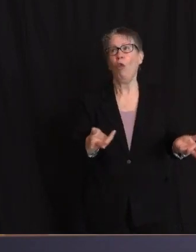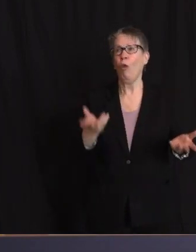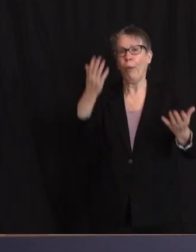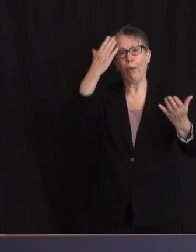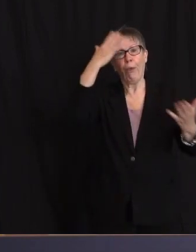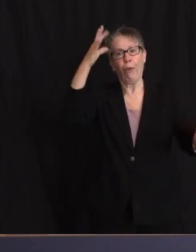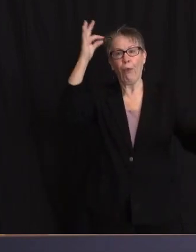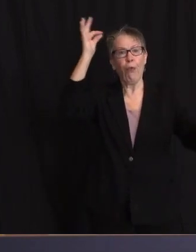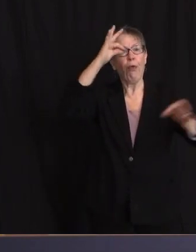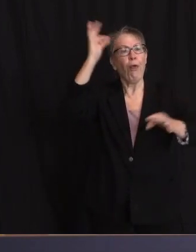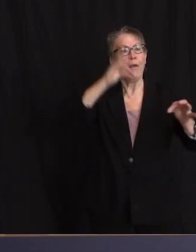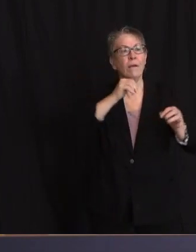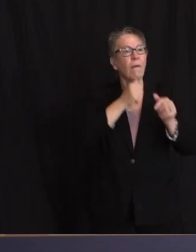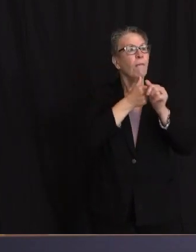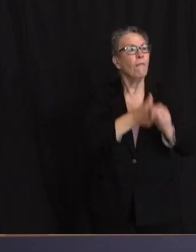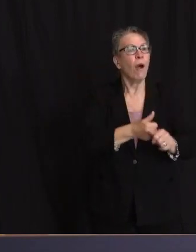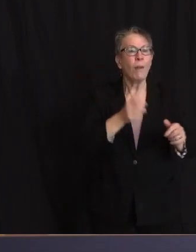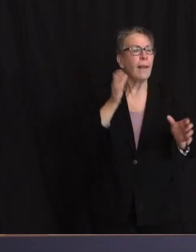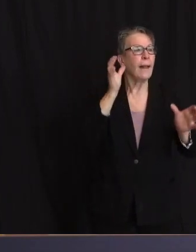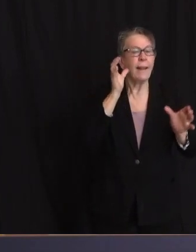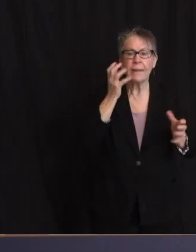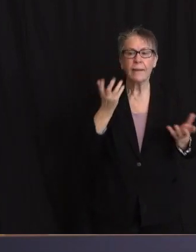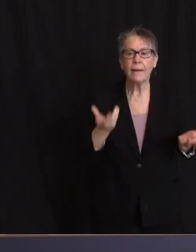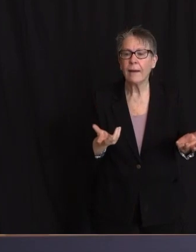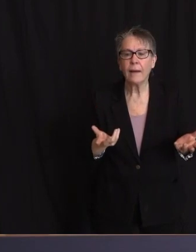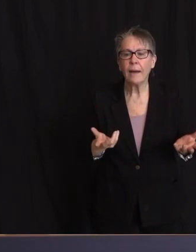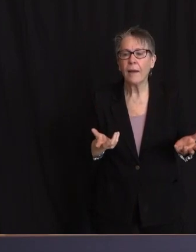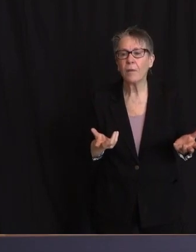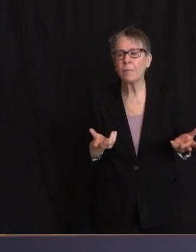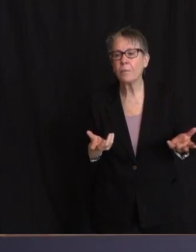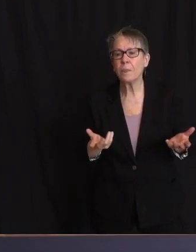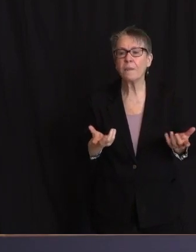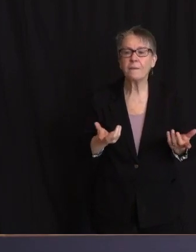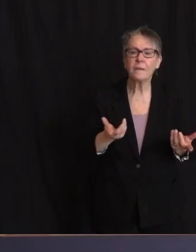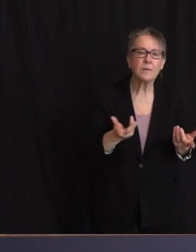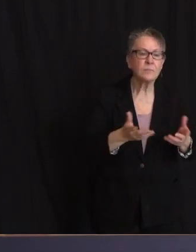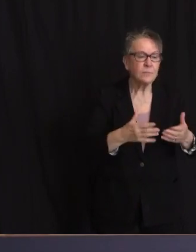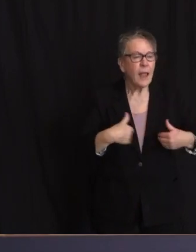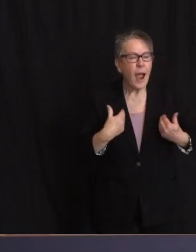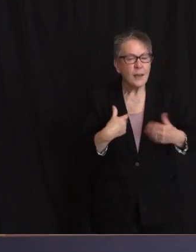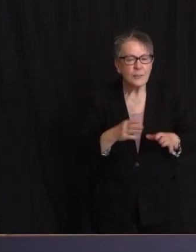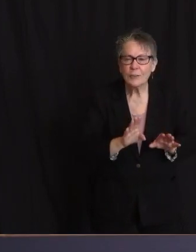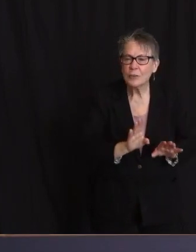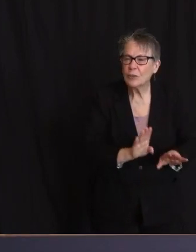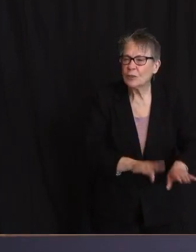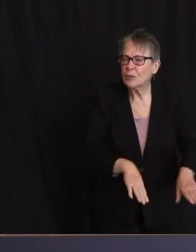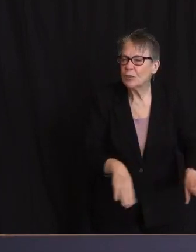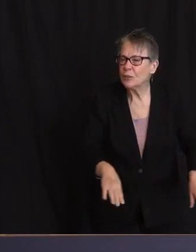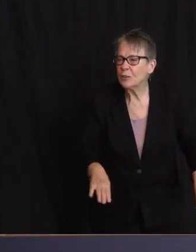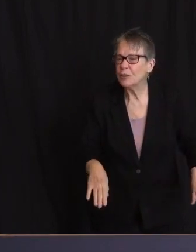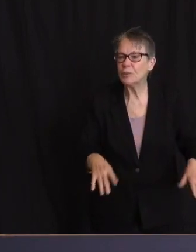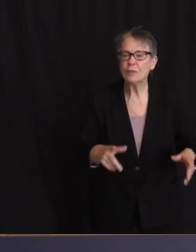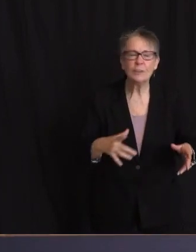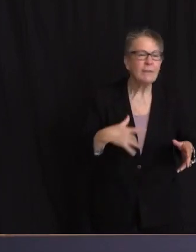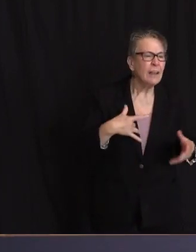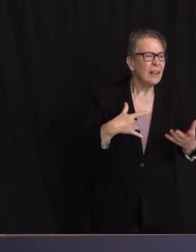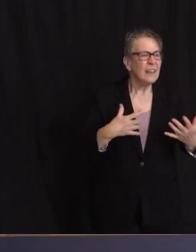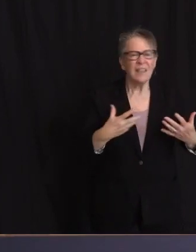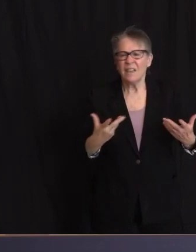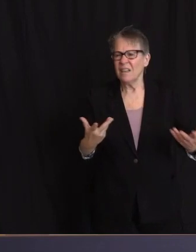a worry and a pressure. There's the I lost my job, or I've got an enormous